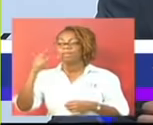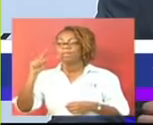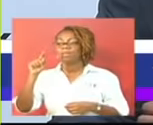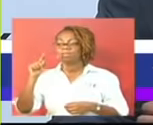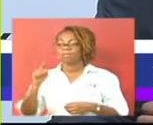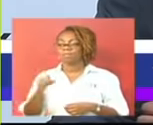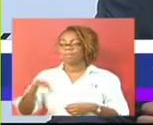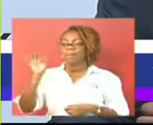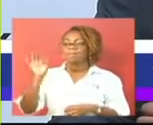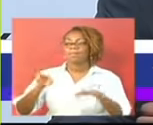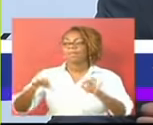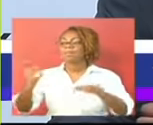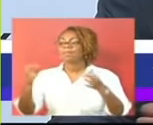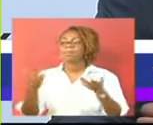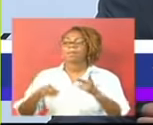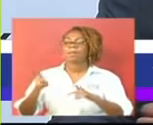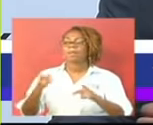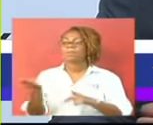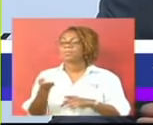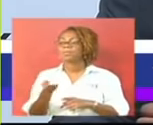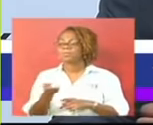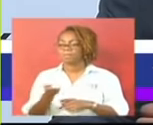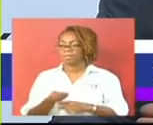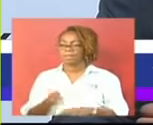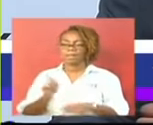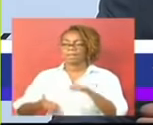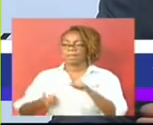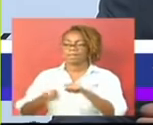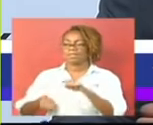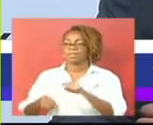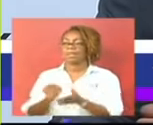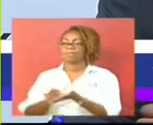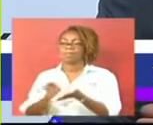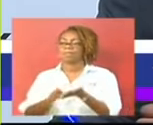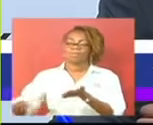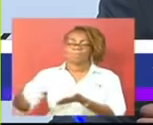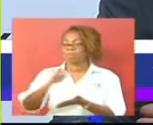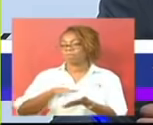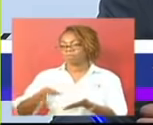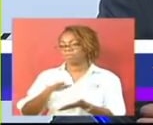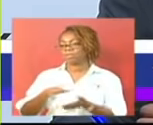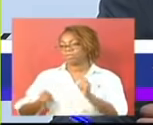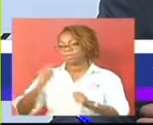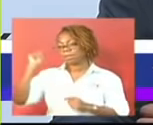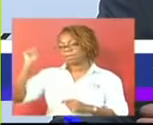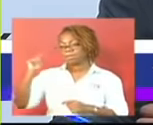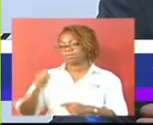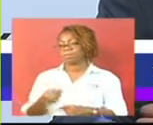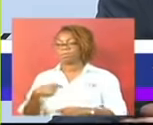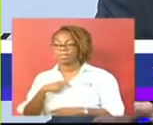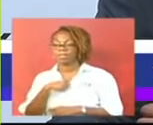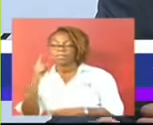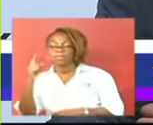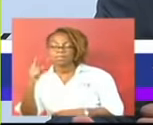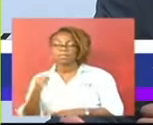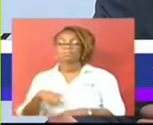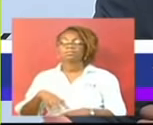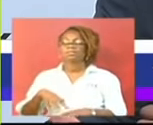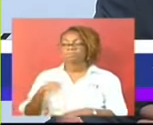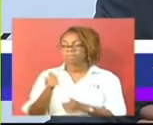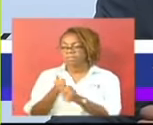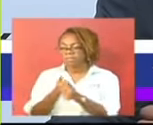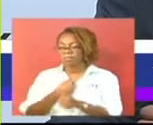and transmit it, you need to make sure that we have all of the information and that we fill in gaps before we can put that into